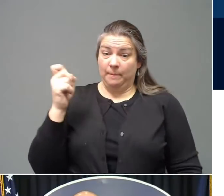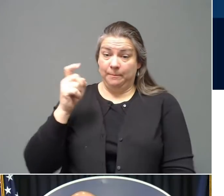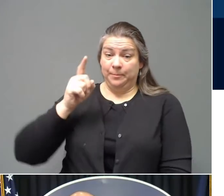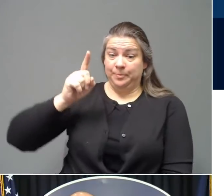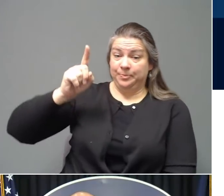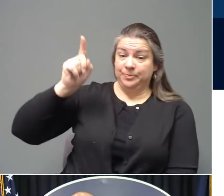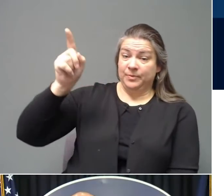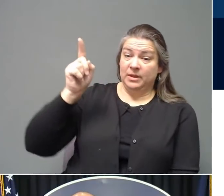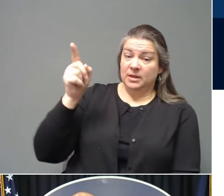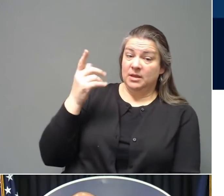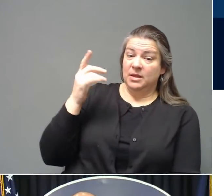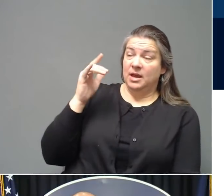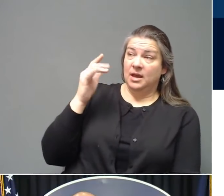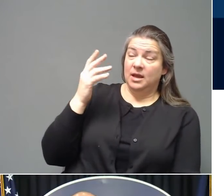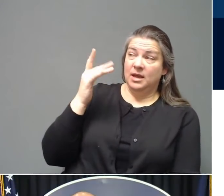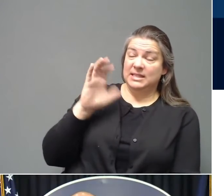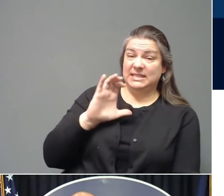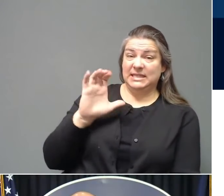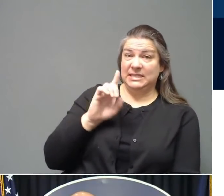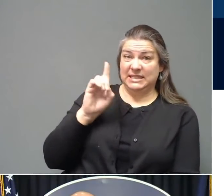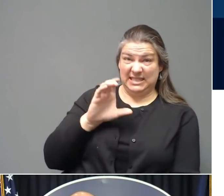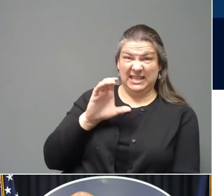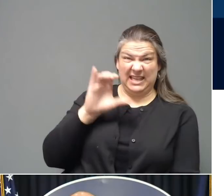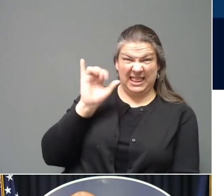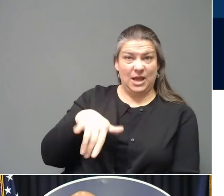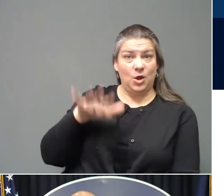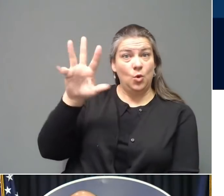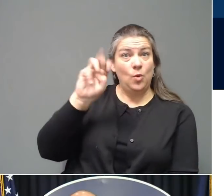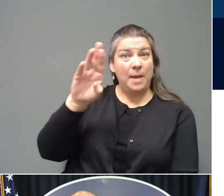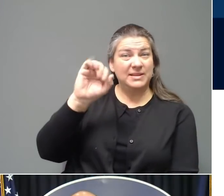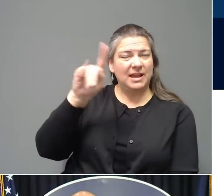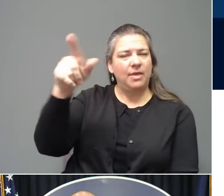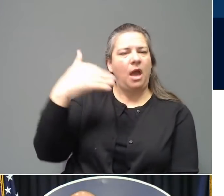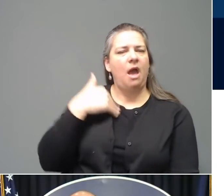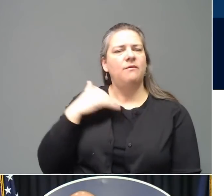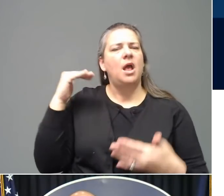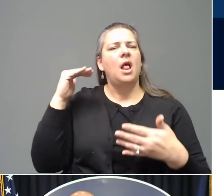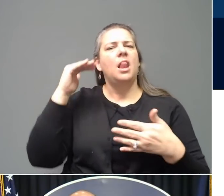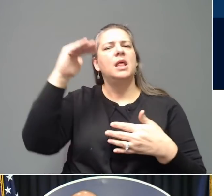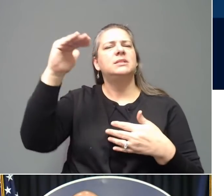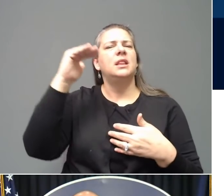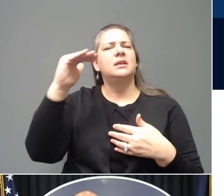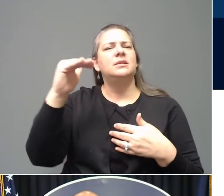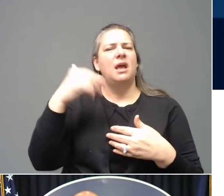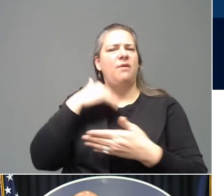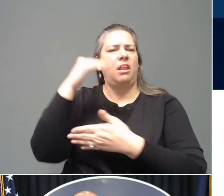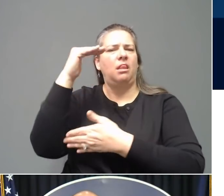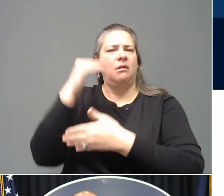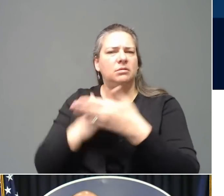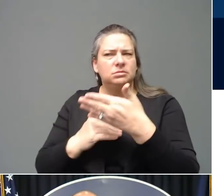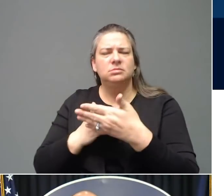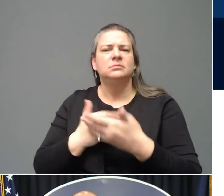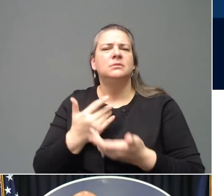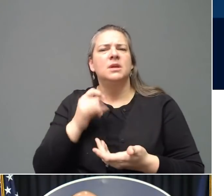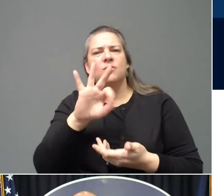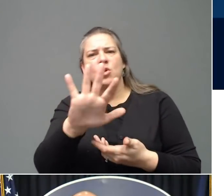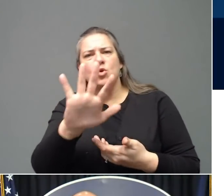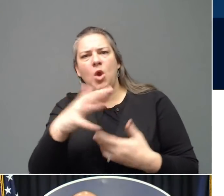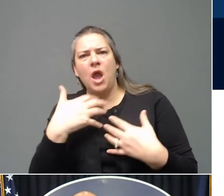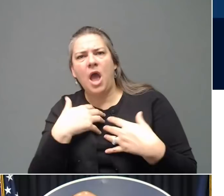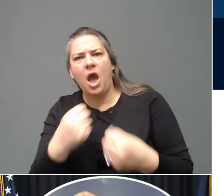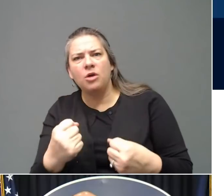published these guidelines, these phases, who has health conditions who are proven to result in more severe